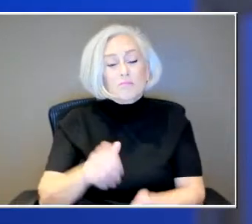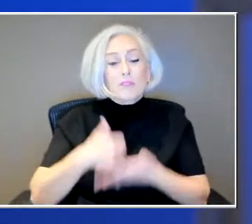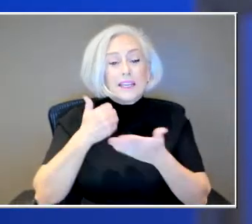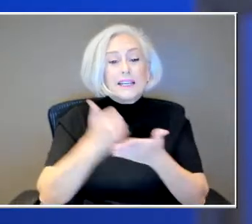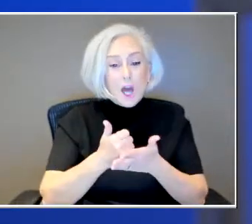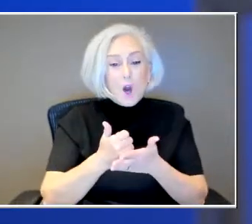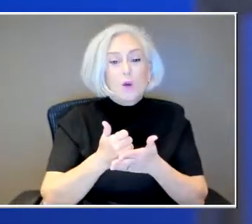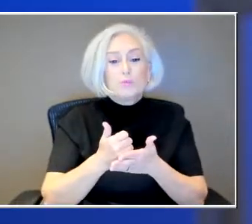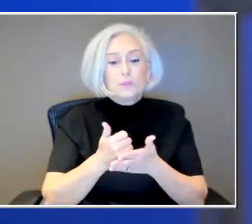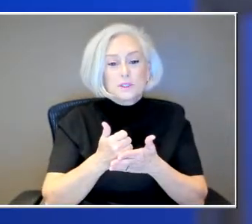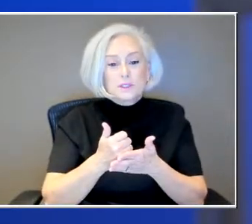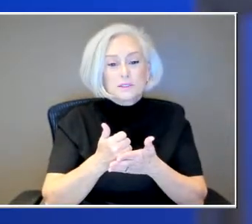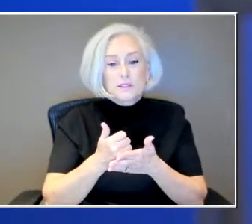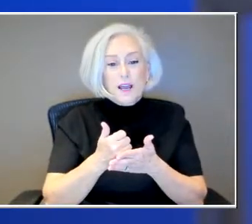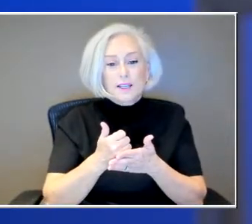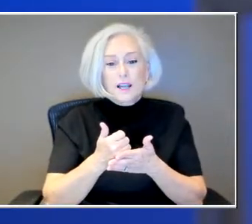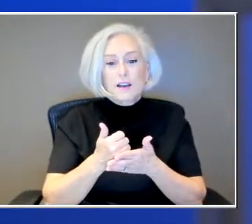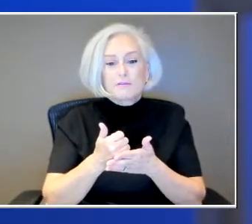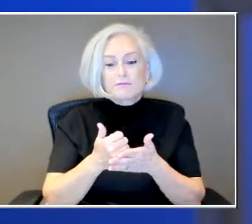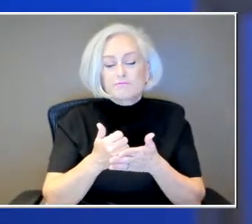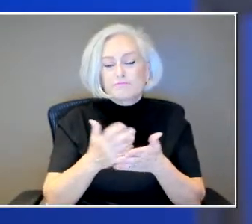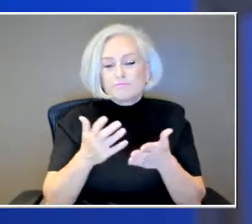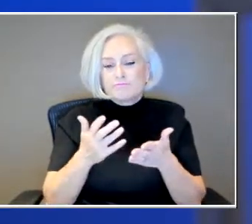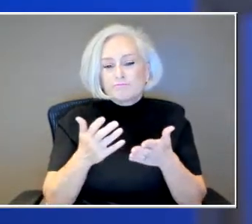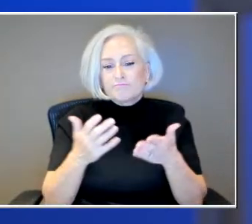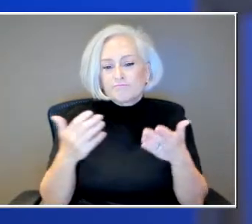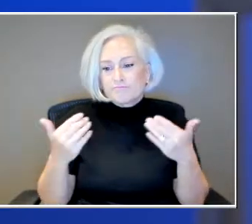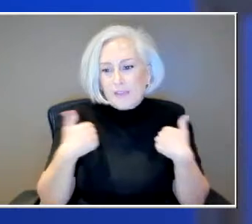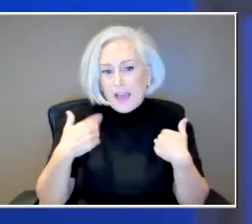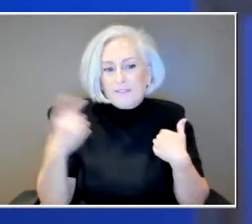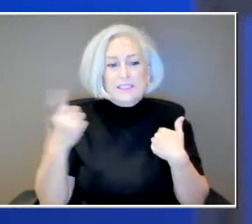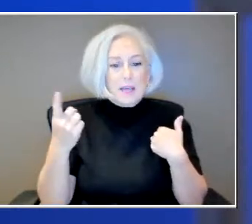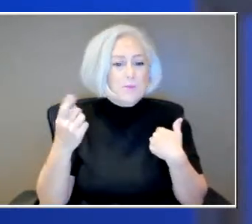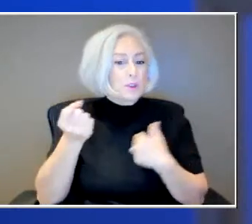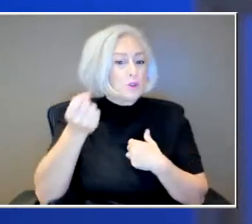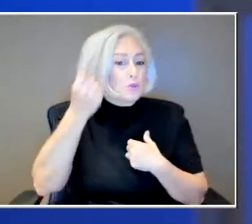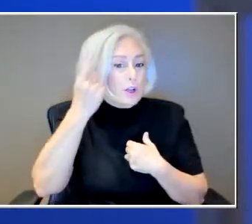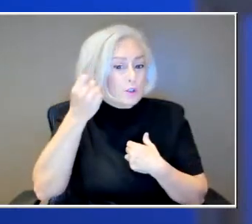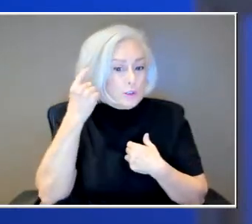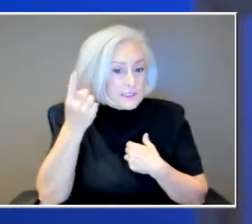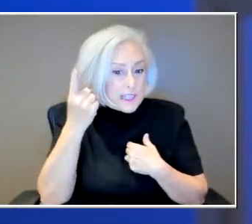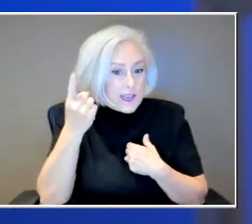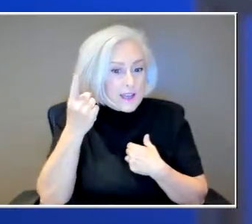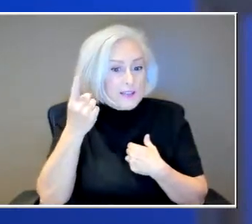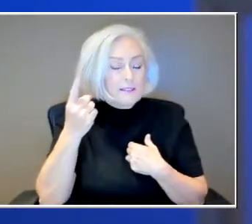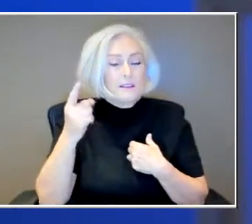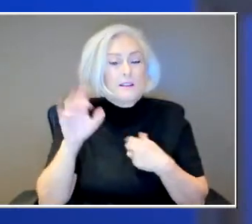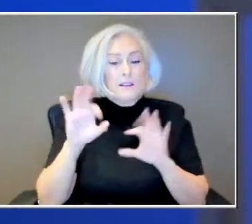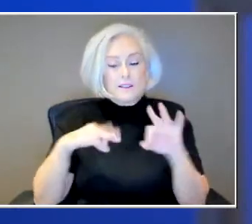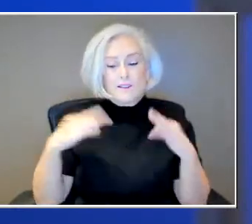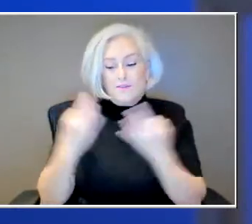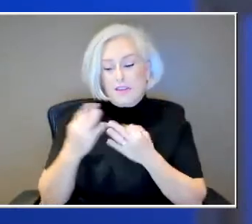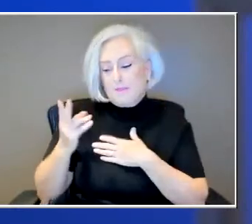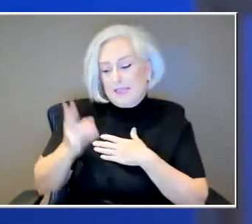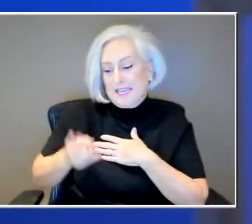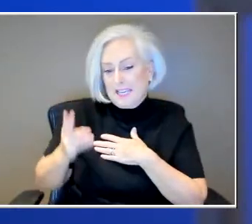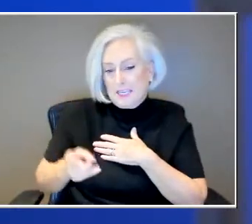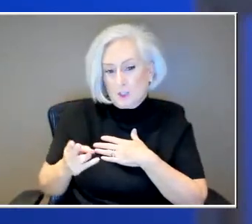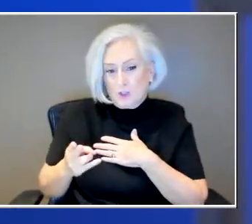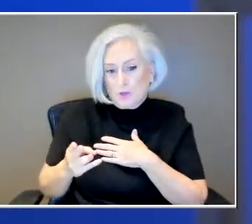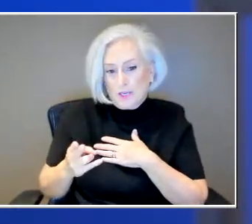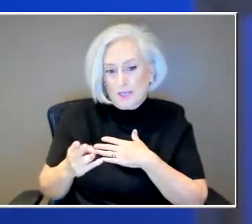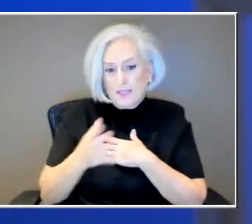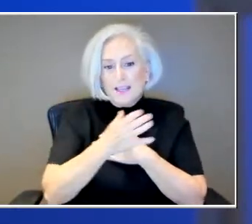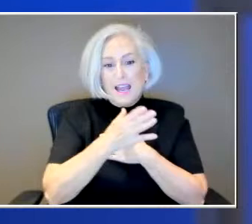and just have somebody who understand the medical side, the family history side of it, but then also had walked so many